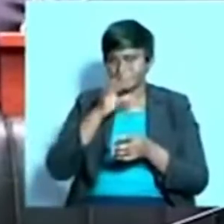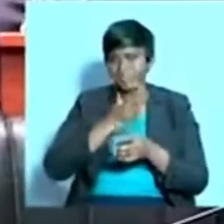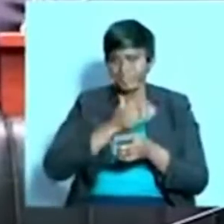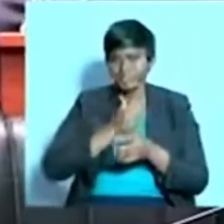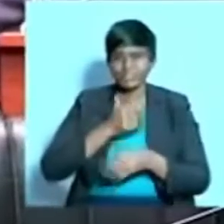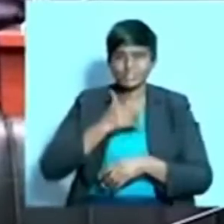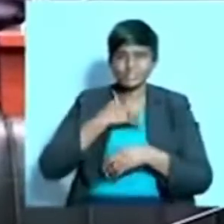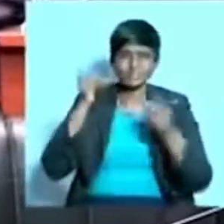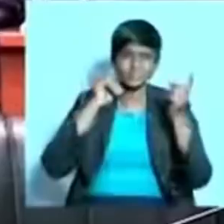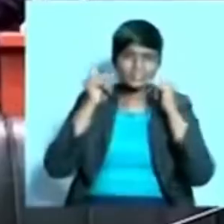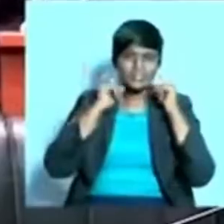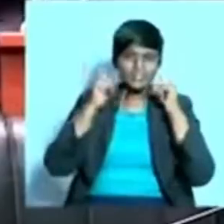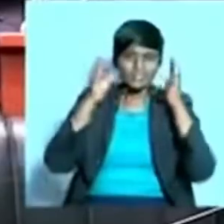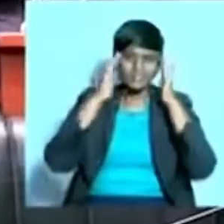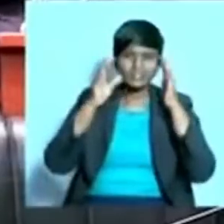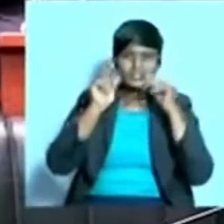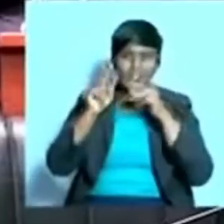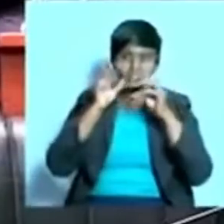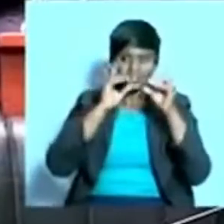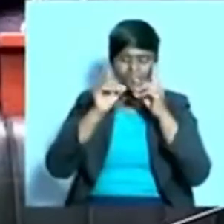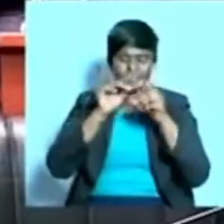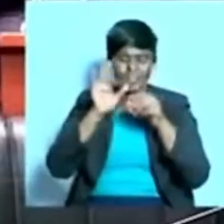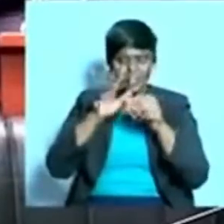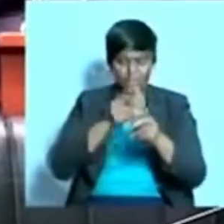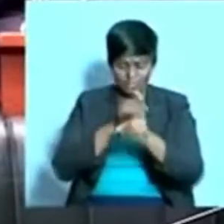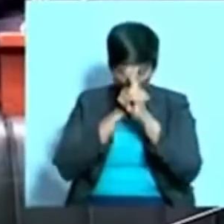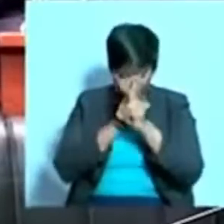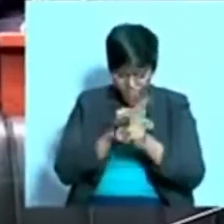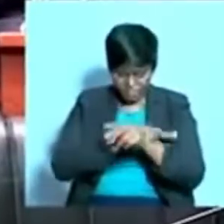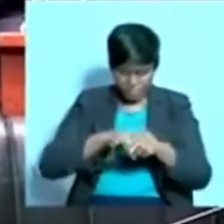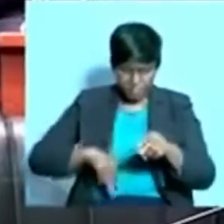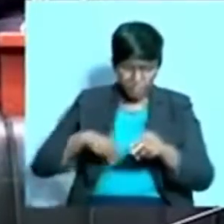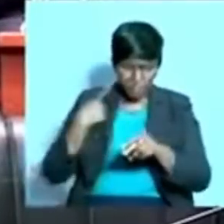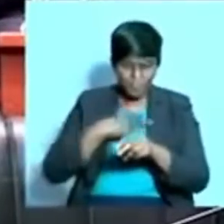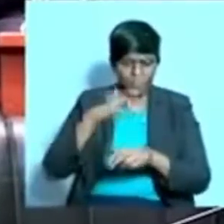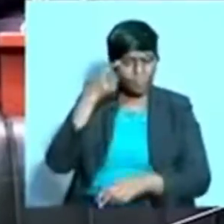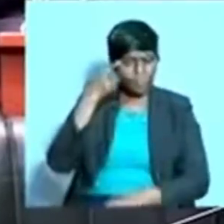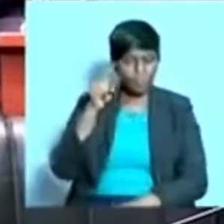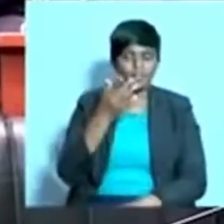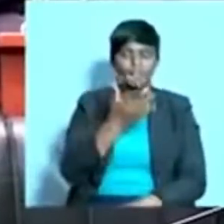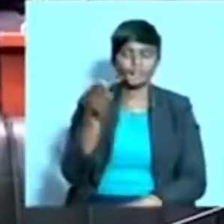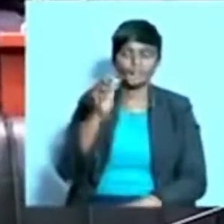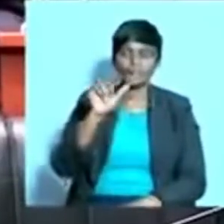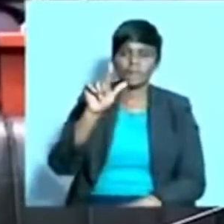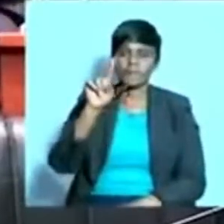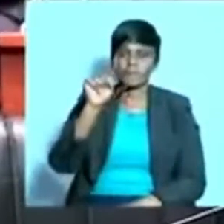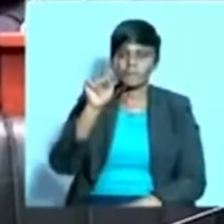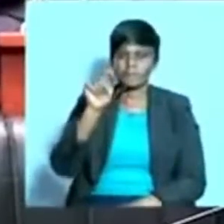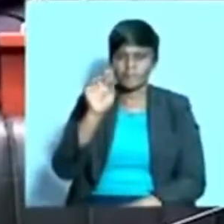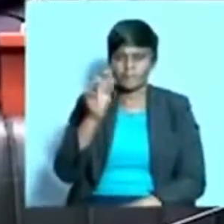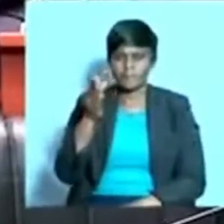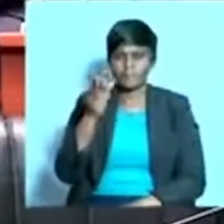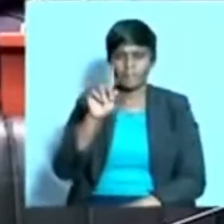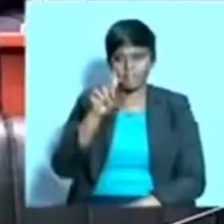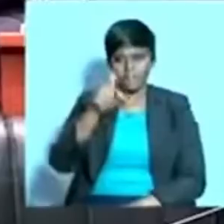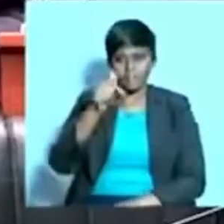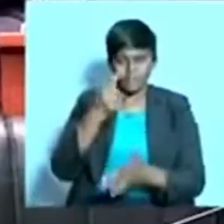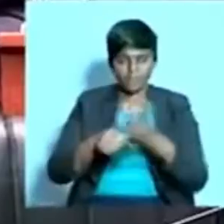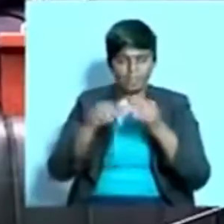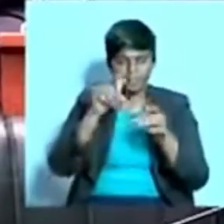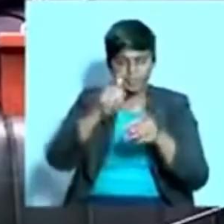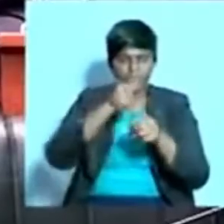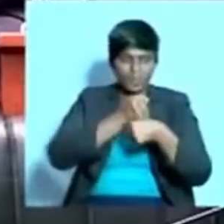listened attentively to the debate of the Honorable Member of Parliament for Lunte, wherein he's